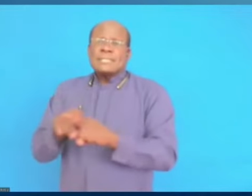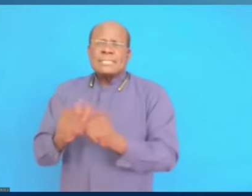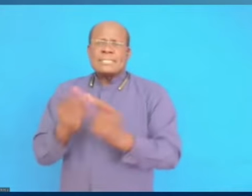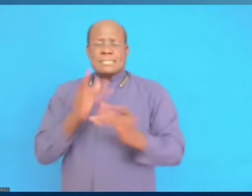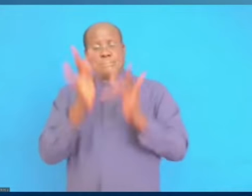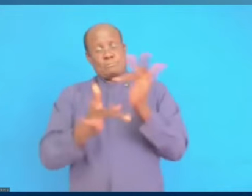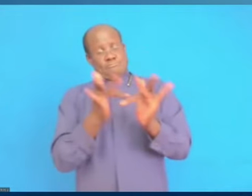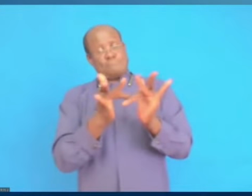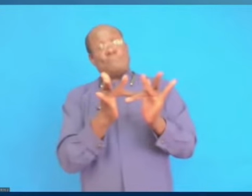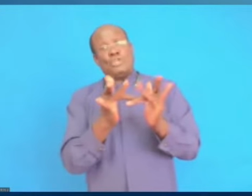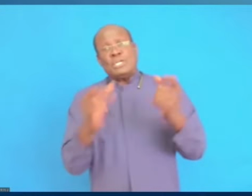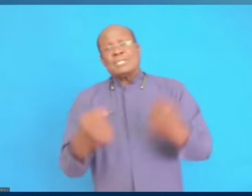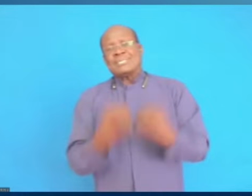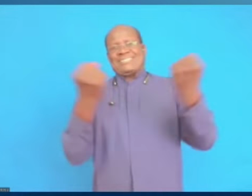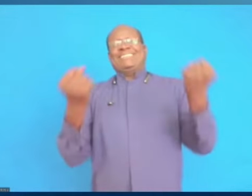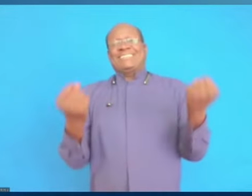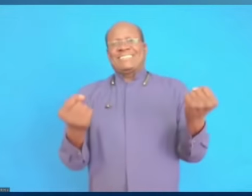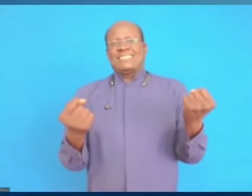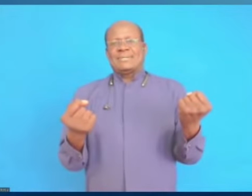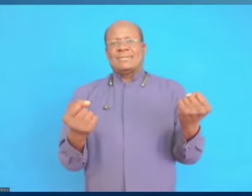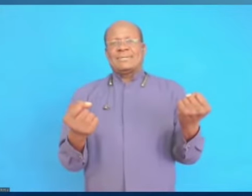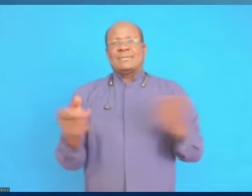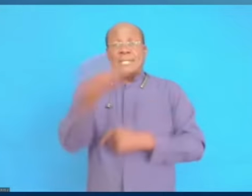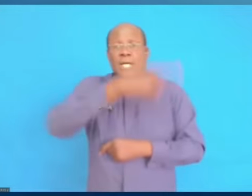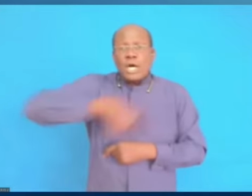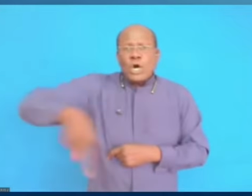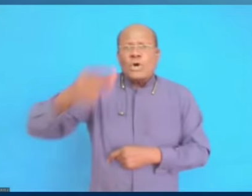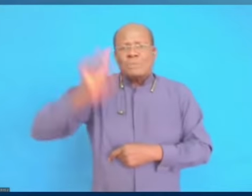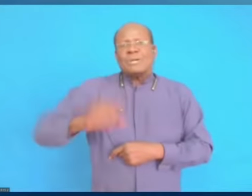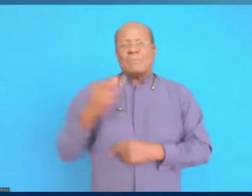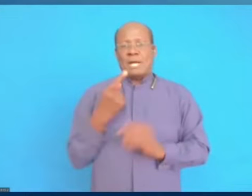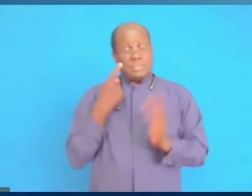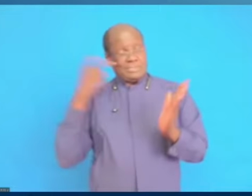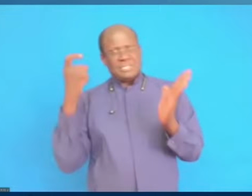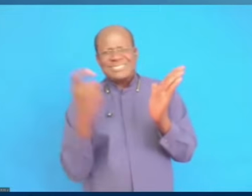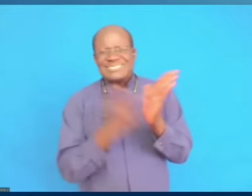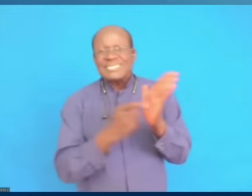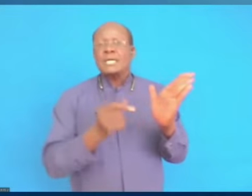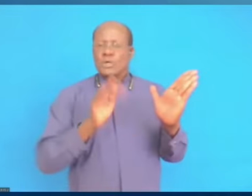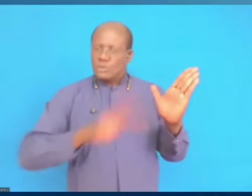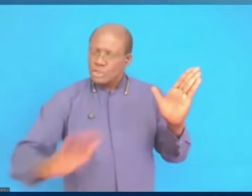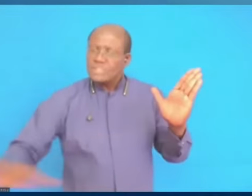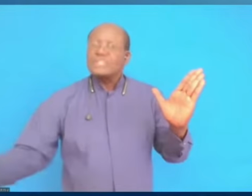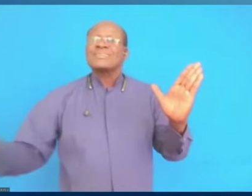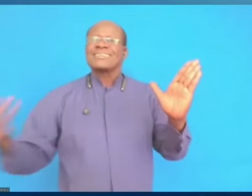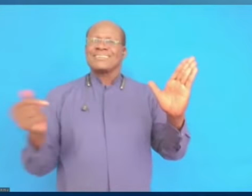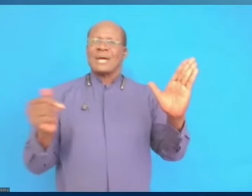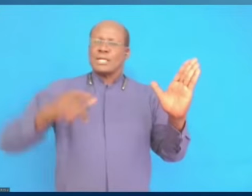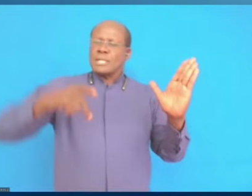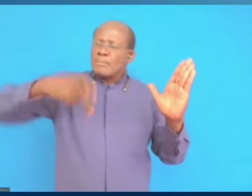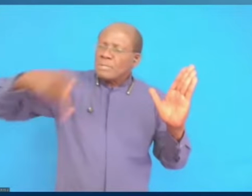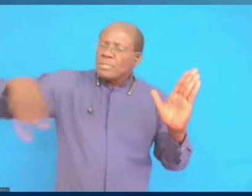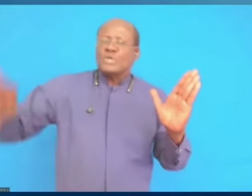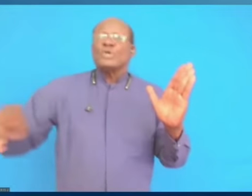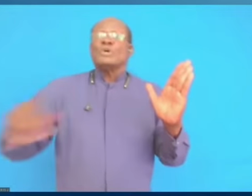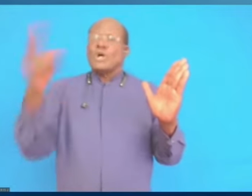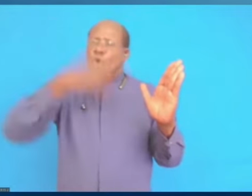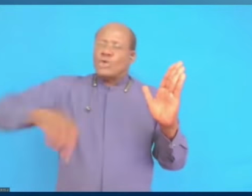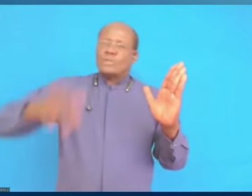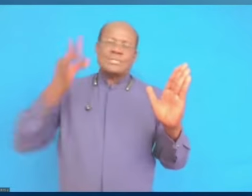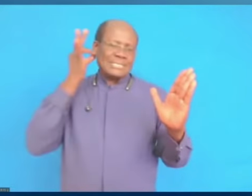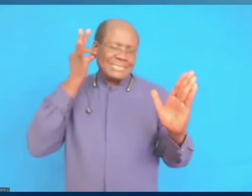challenges, and an increased thrust for the recognition of the voices of SIDS and the inclusion of the SIDS agenda in fora such as